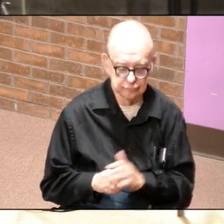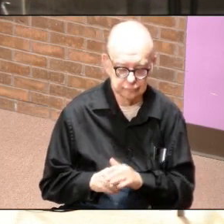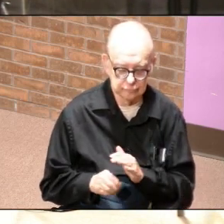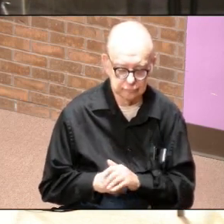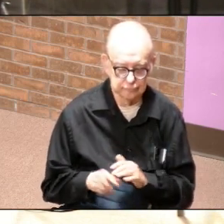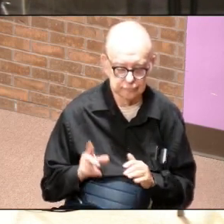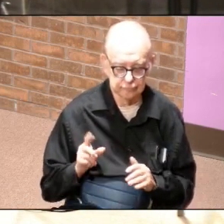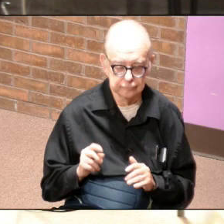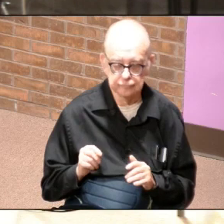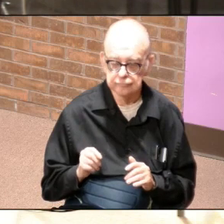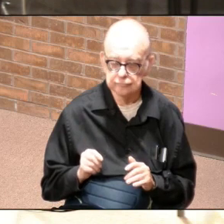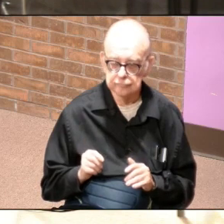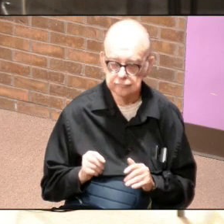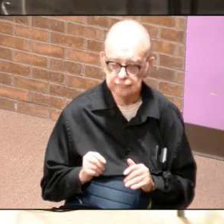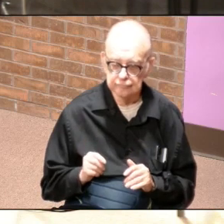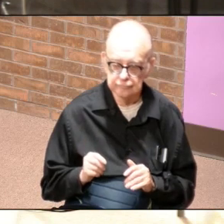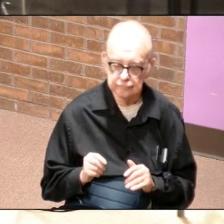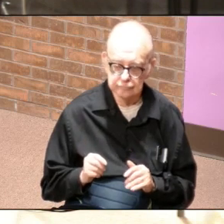number 20,